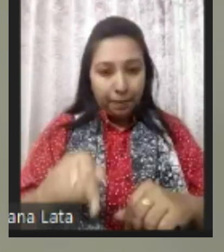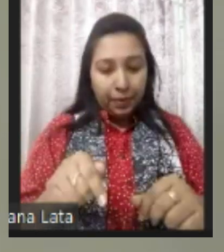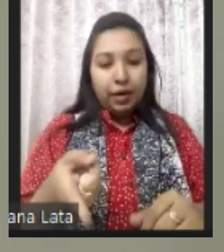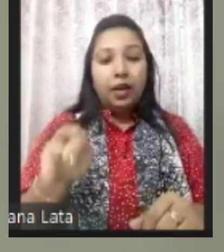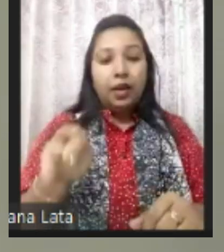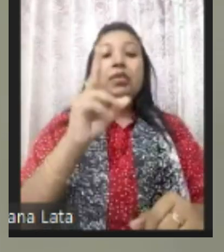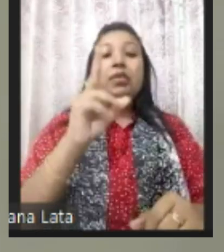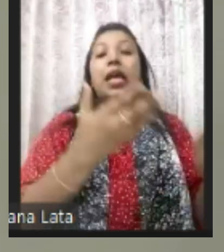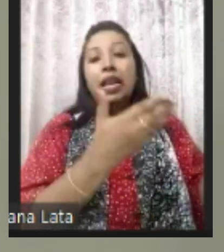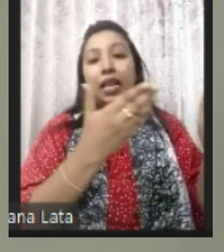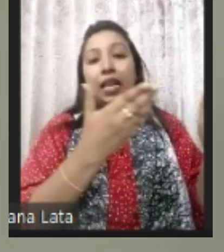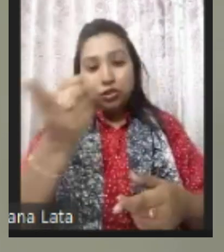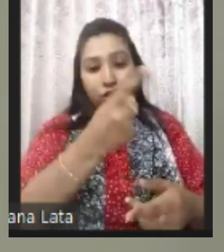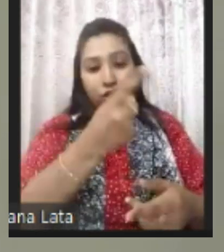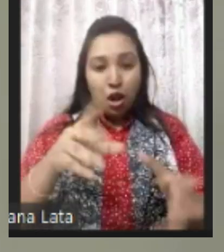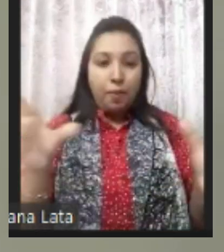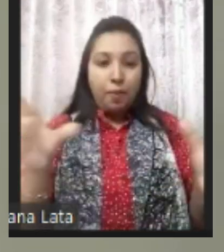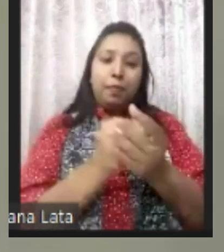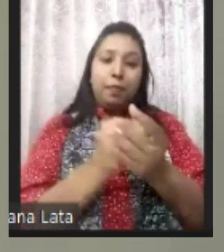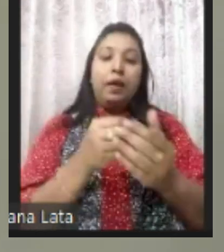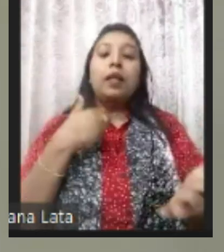this program together. But the 4